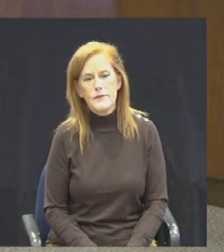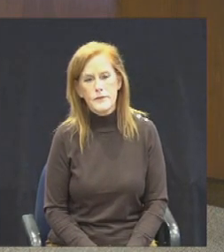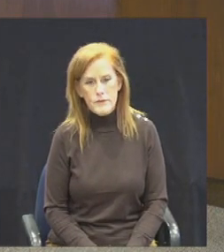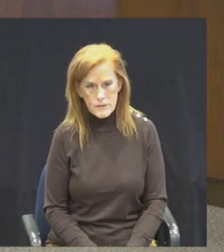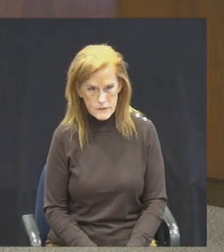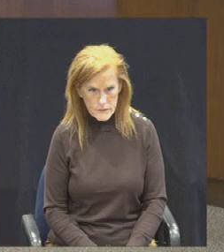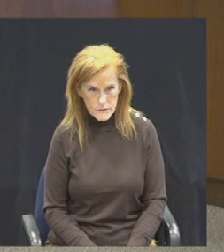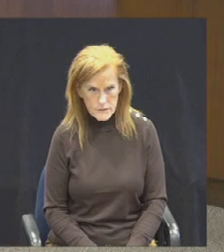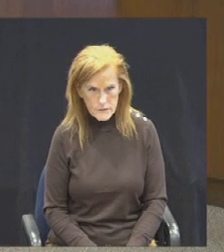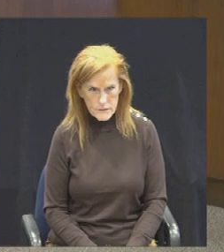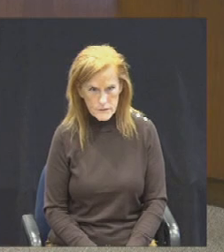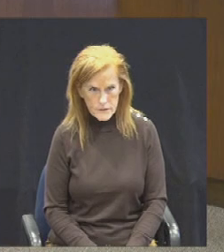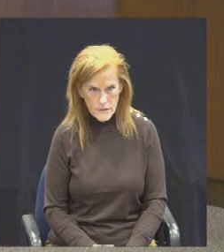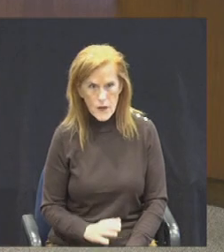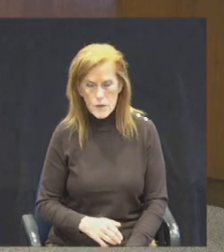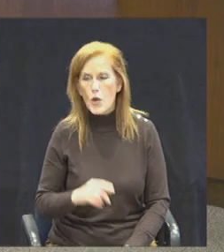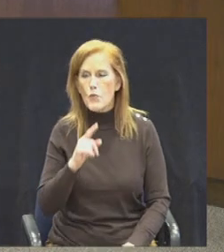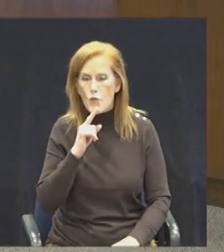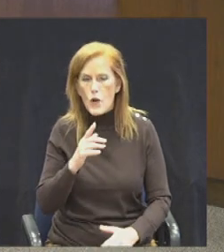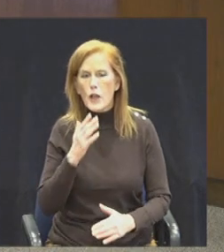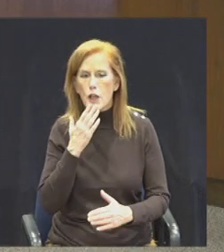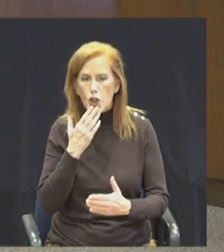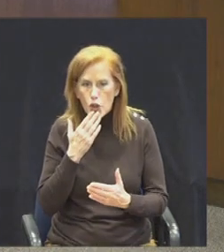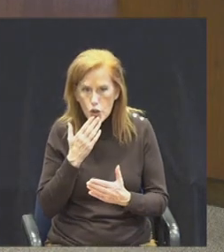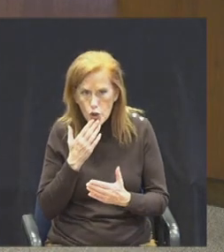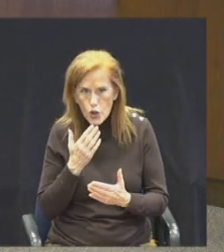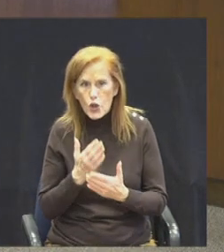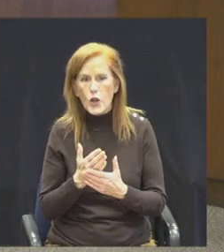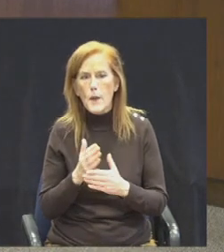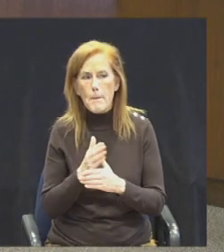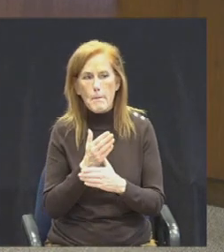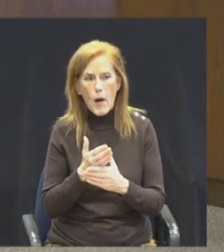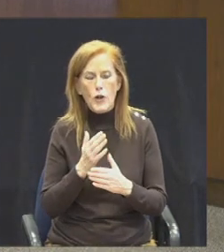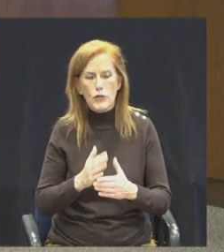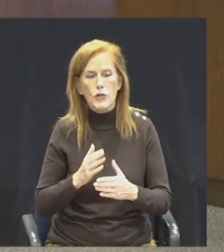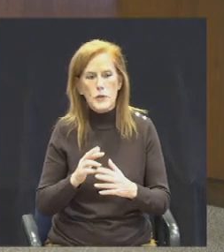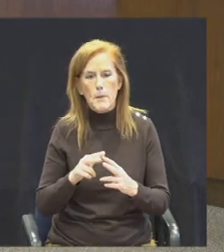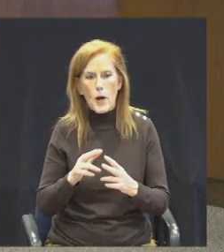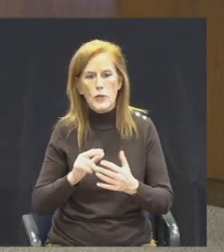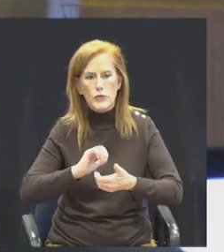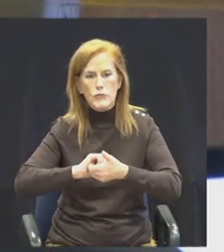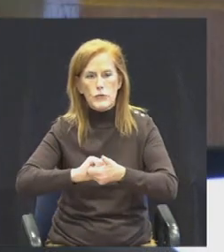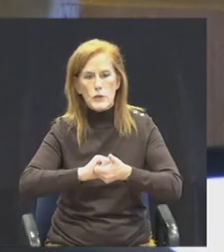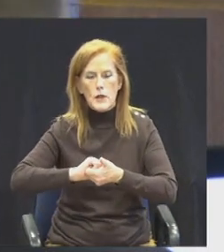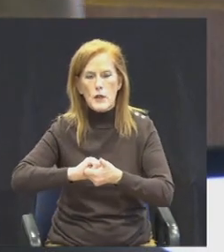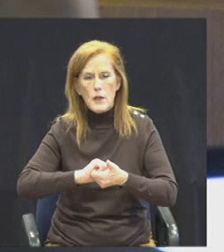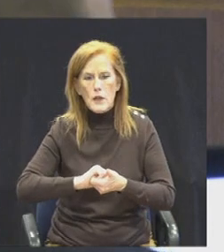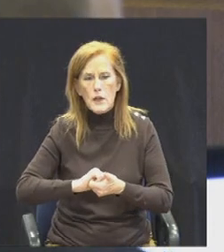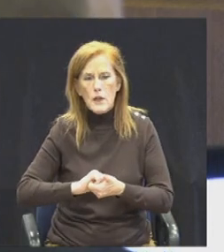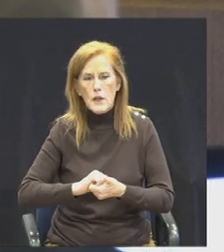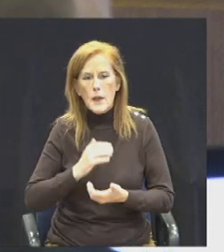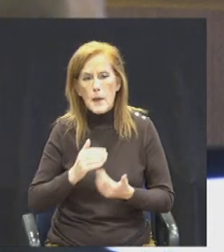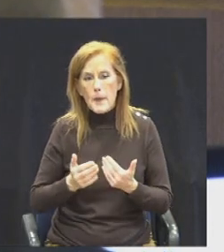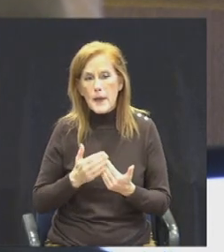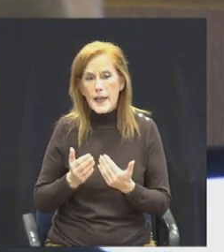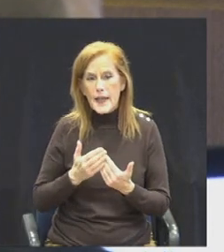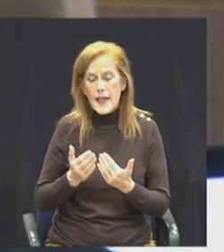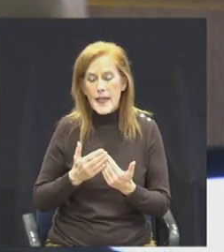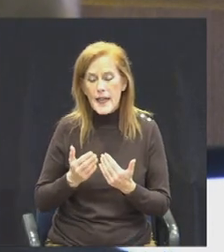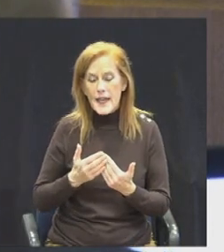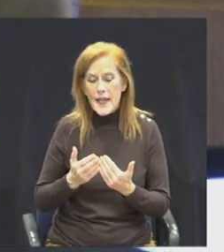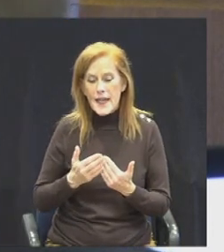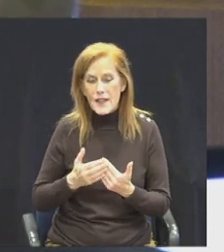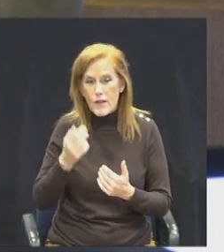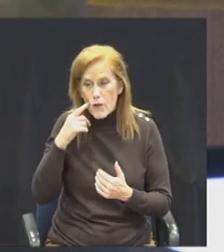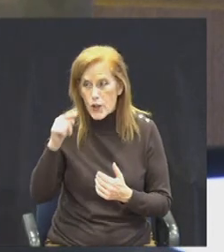there's some really good partners, I think. Mm-hmm. Yeah. It might be easier that way. You don't have to remember what we talked